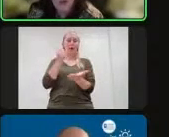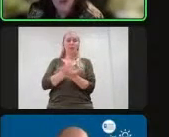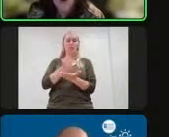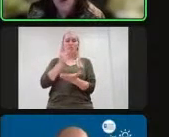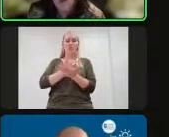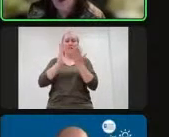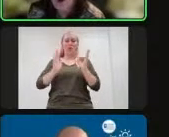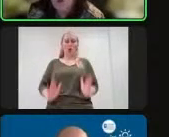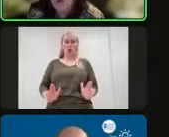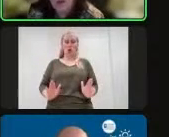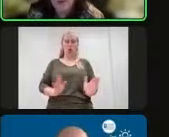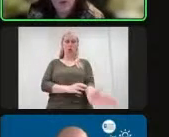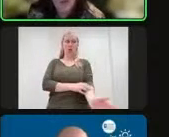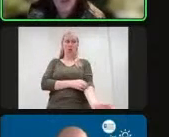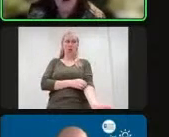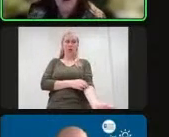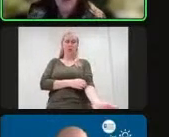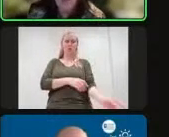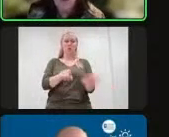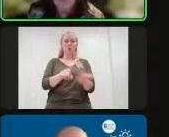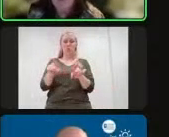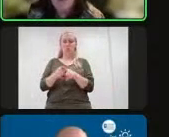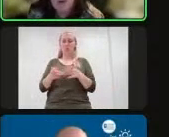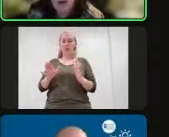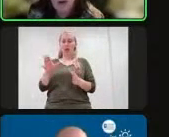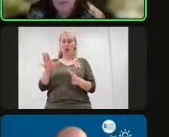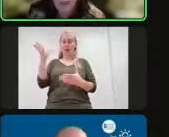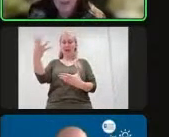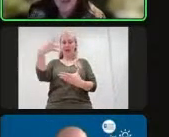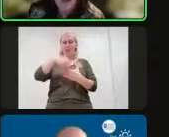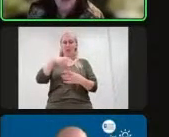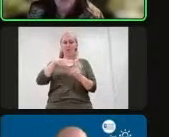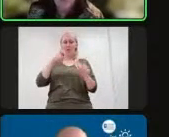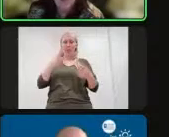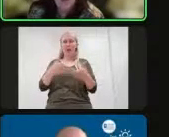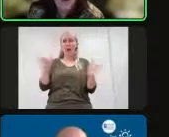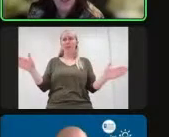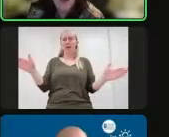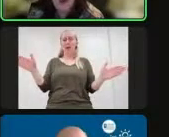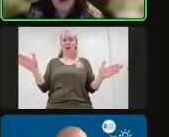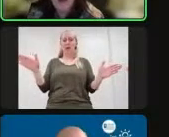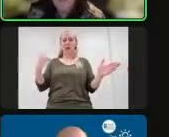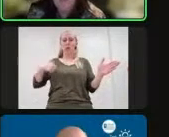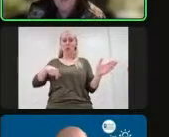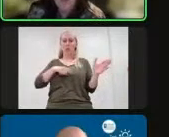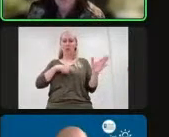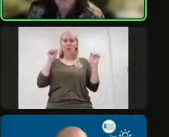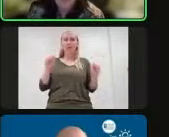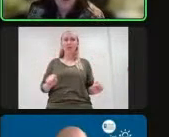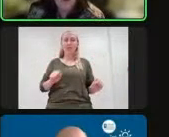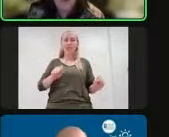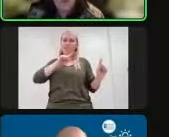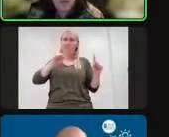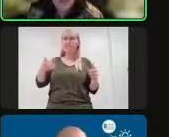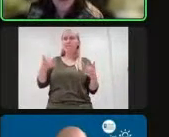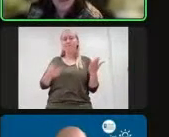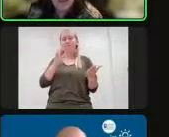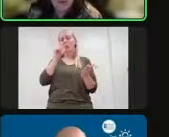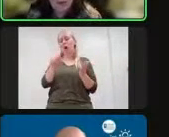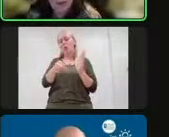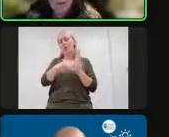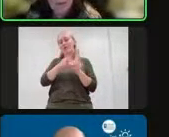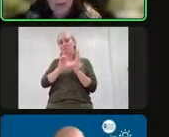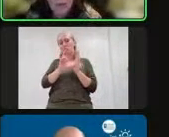approver, where we also allow input from the public, so that we can go out and maybe we're not reviewing